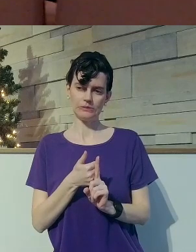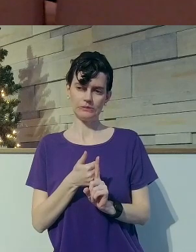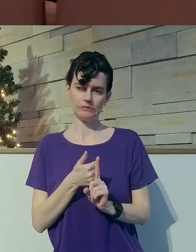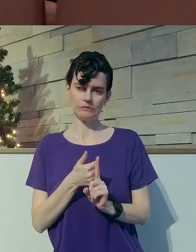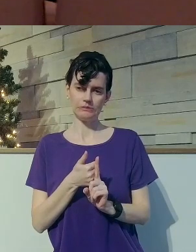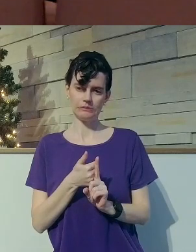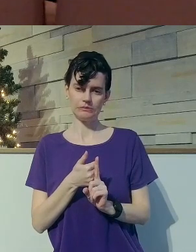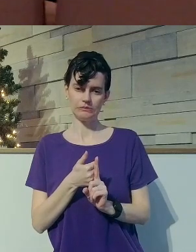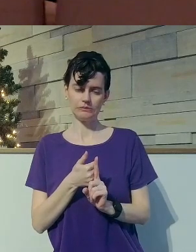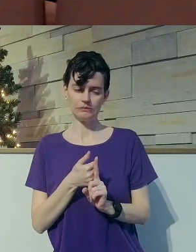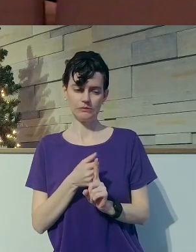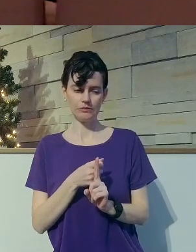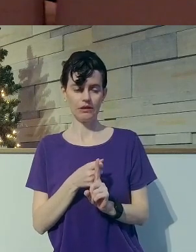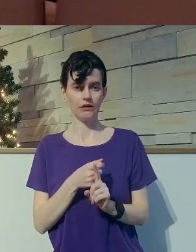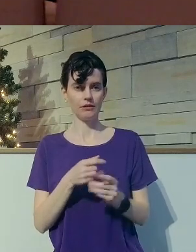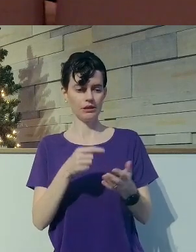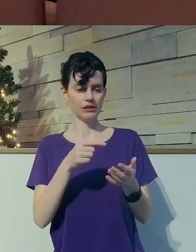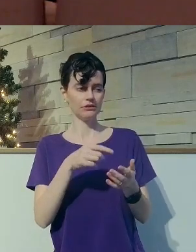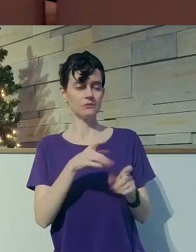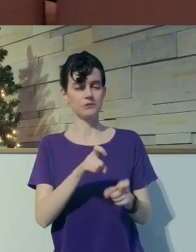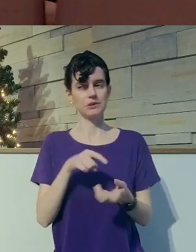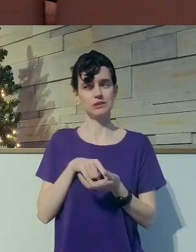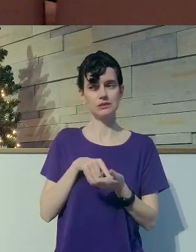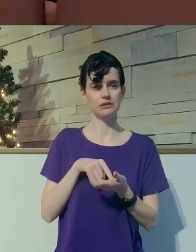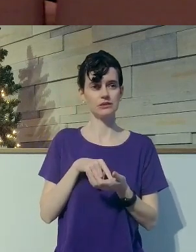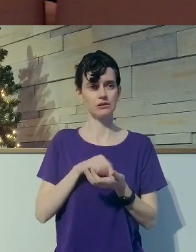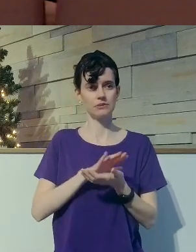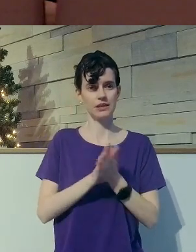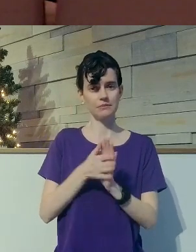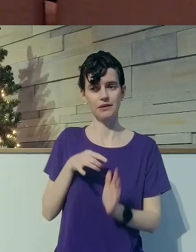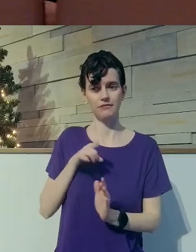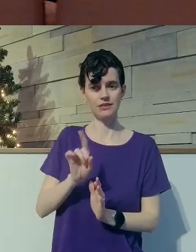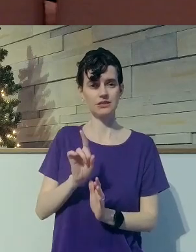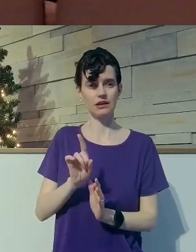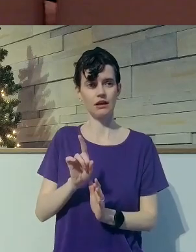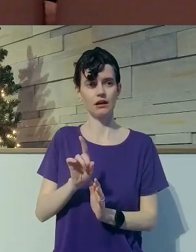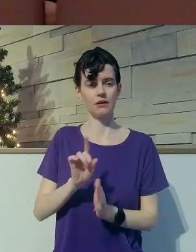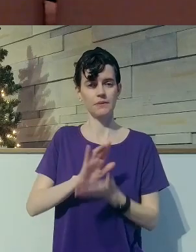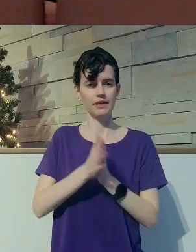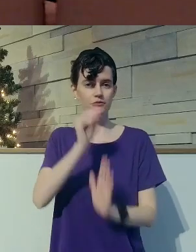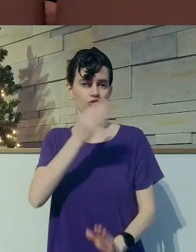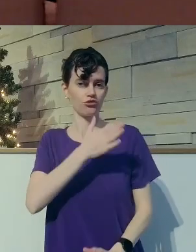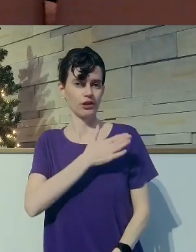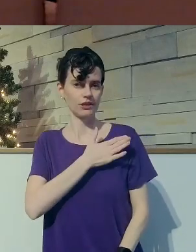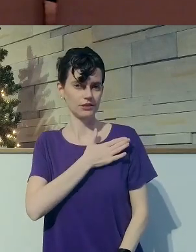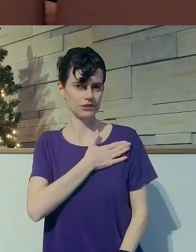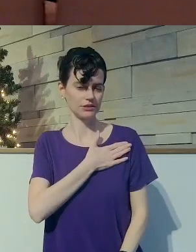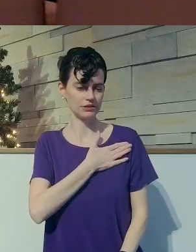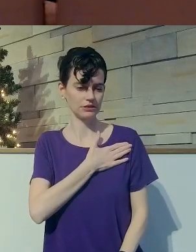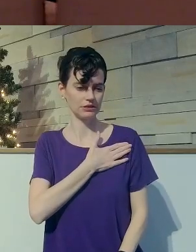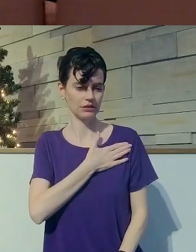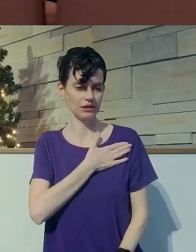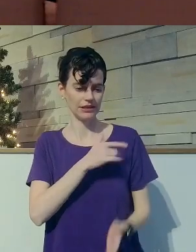he turned what had been an obligation became a defense to him, and he turned that into grace.